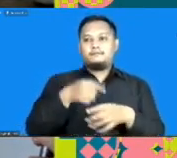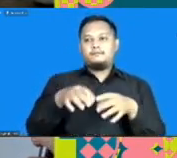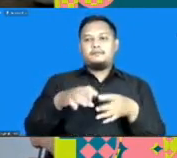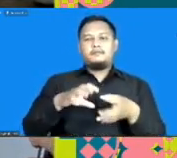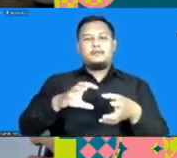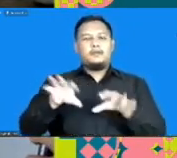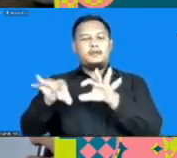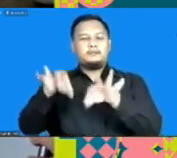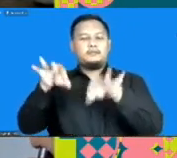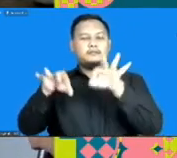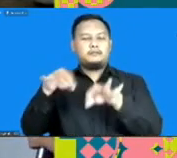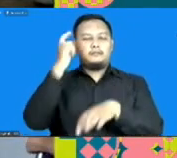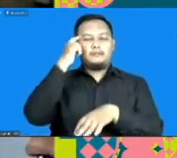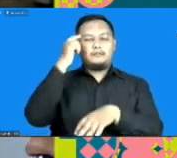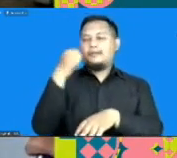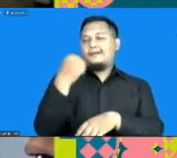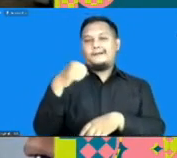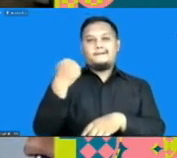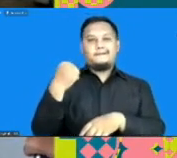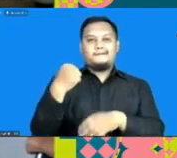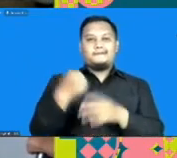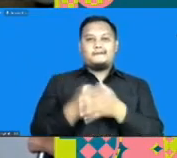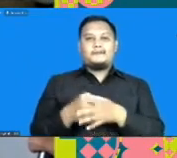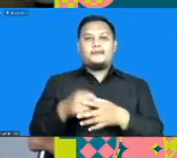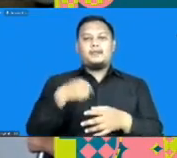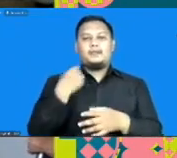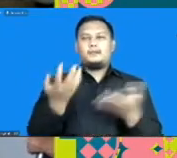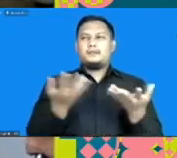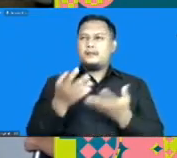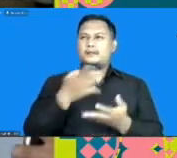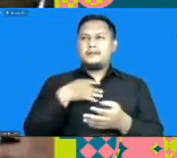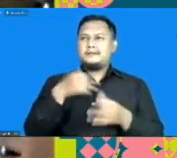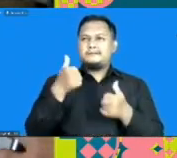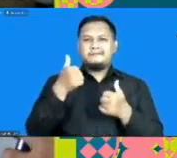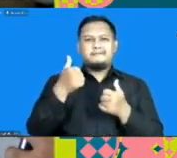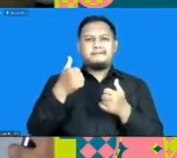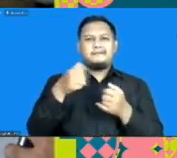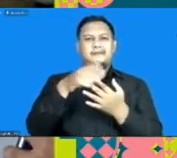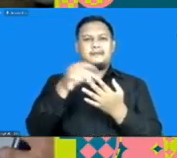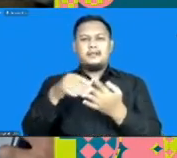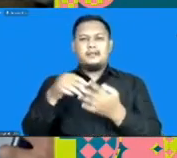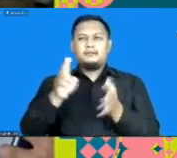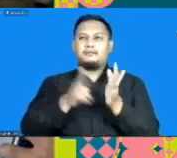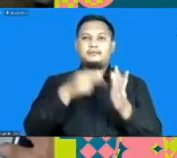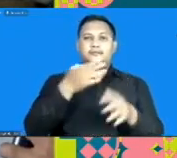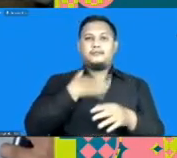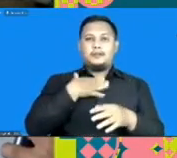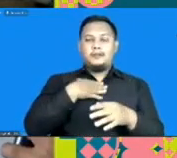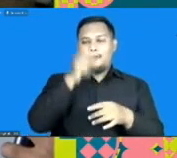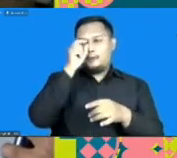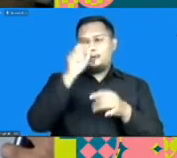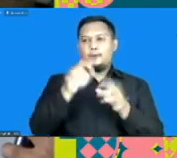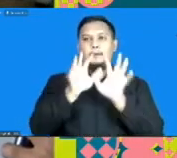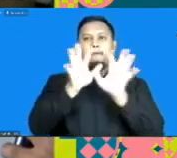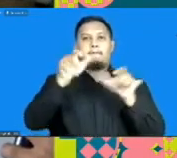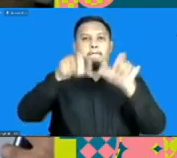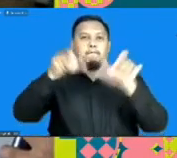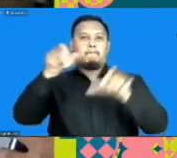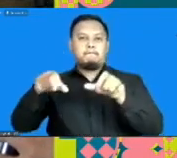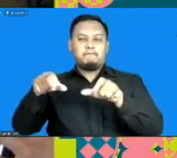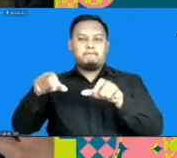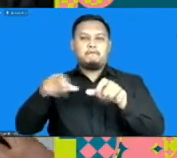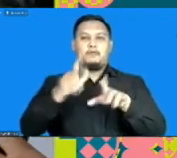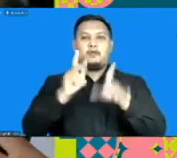thousands of people. How can I delegate my judgment to, like, yes. to thousands of people when their values is not the same with my